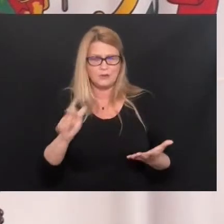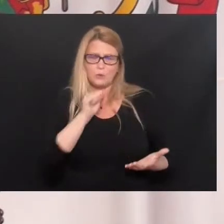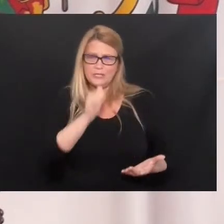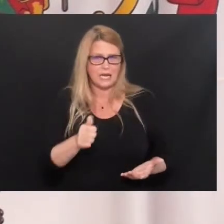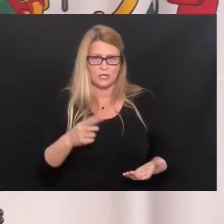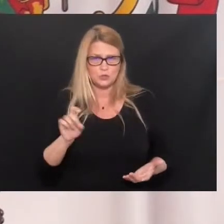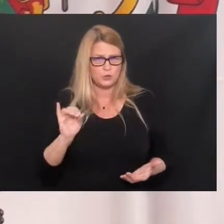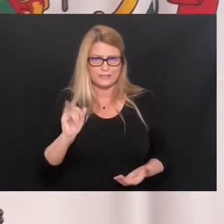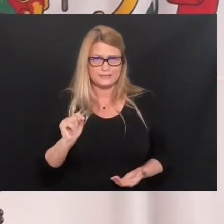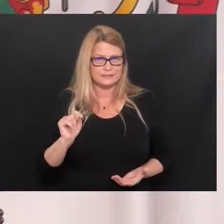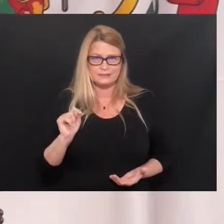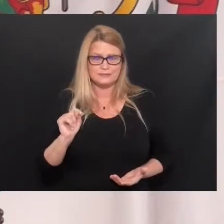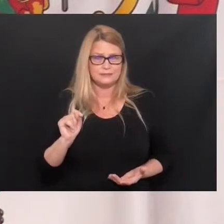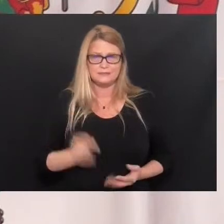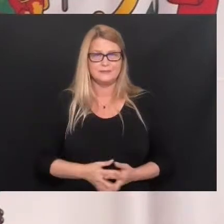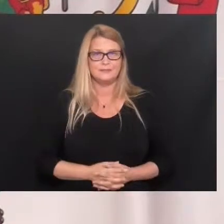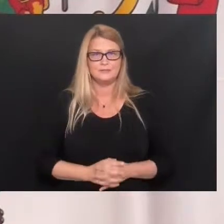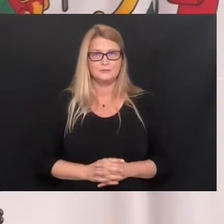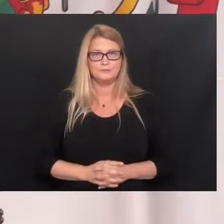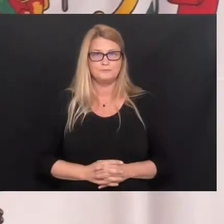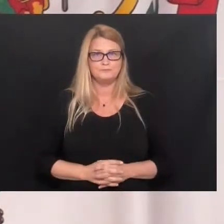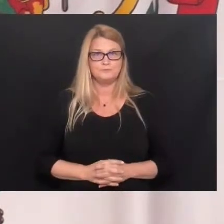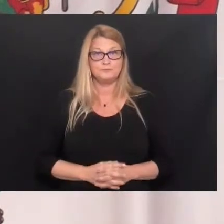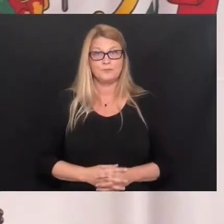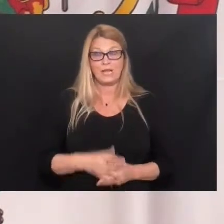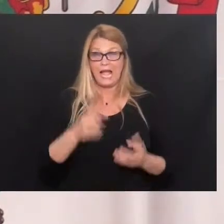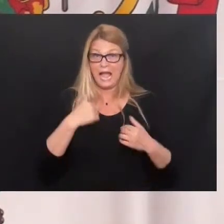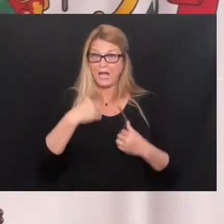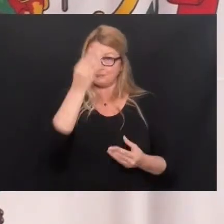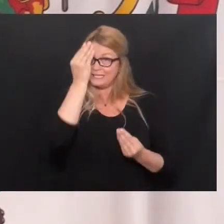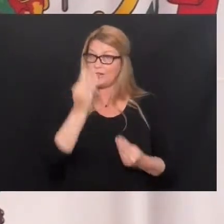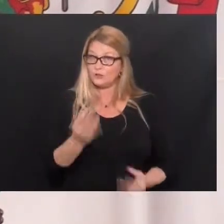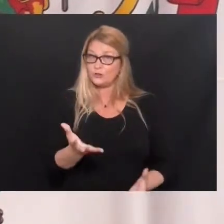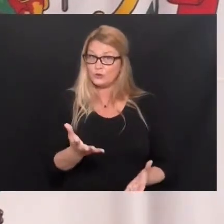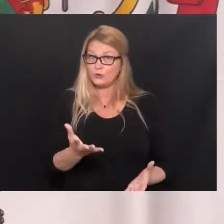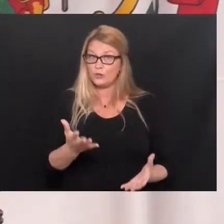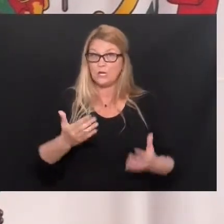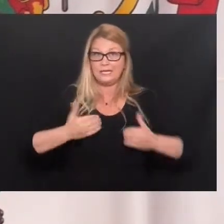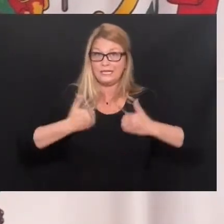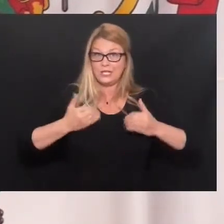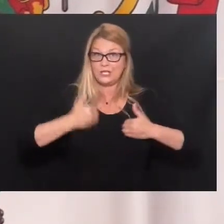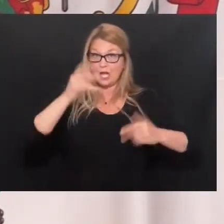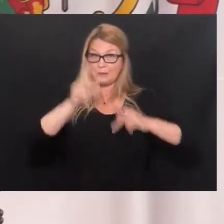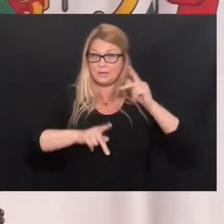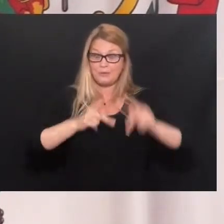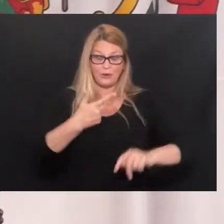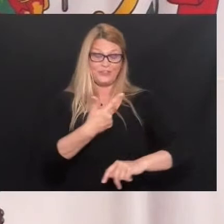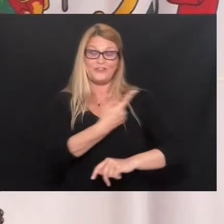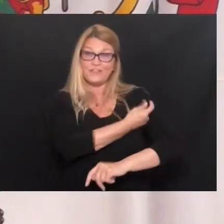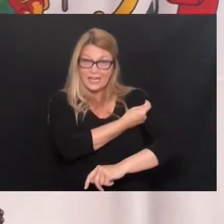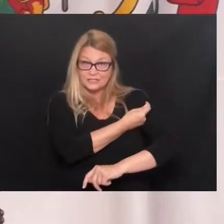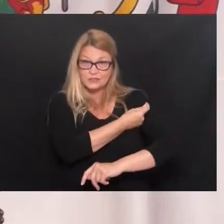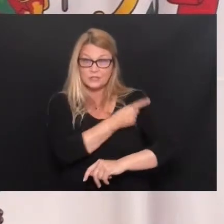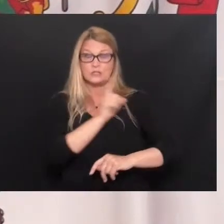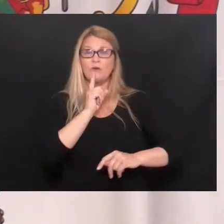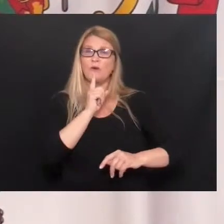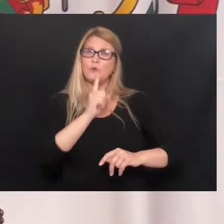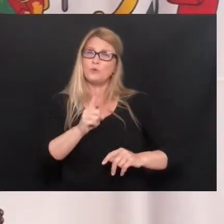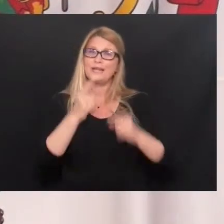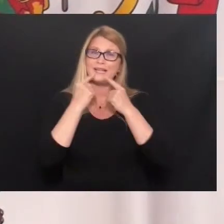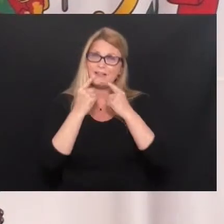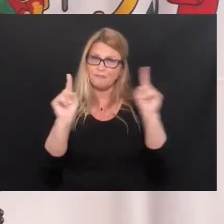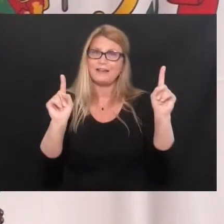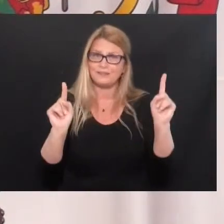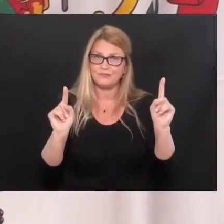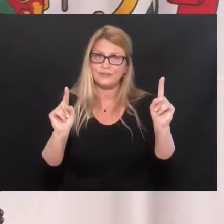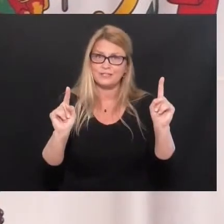other. We're not going to do that. I am telling you, to all of our young people, these vaccines are so incredibly effective and